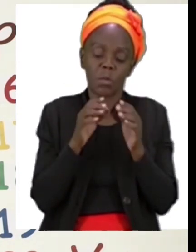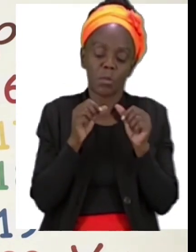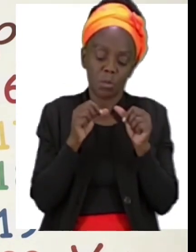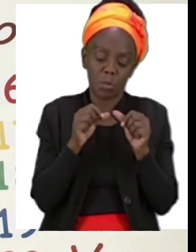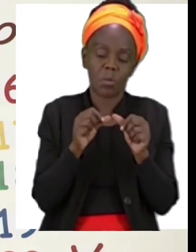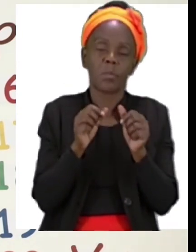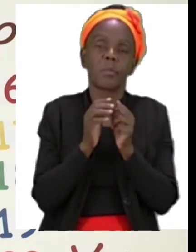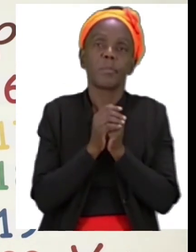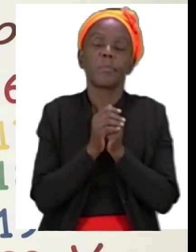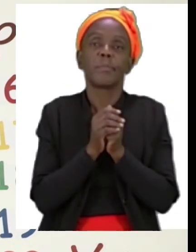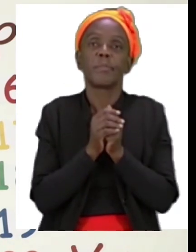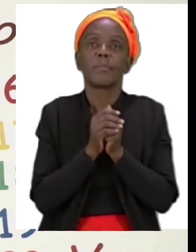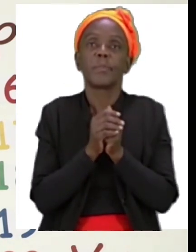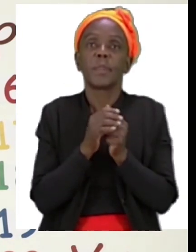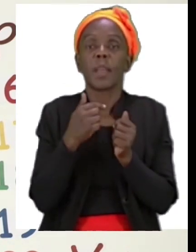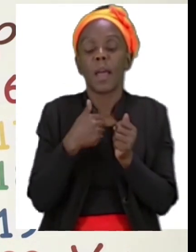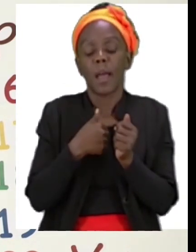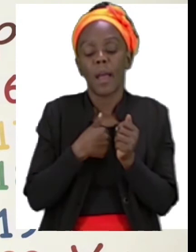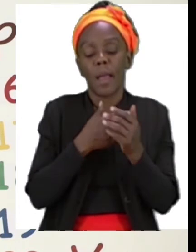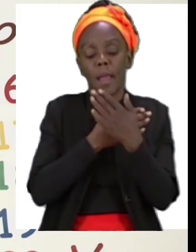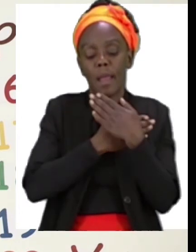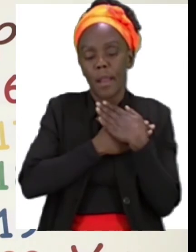friend Wendy.